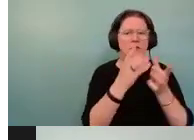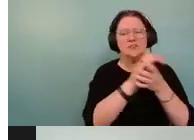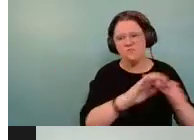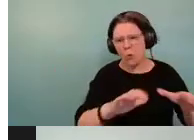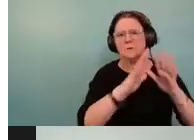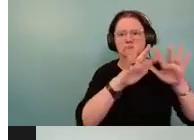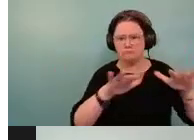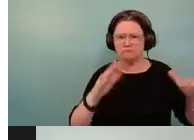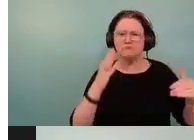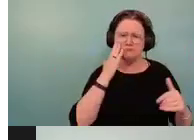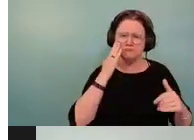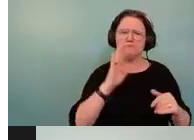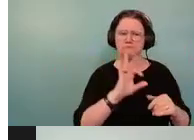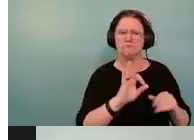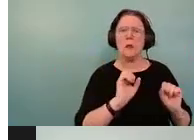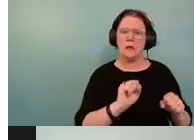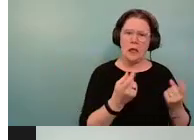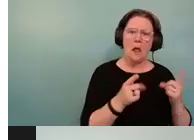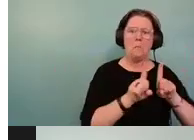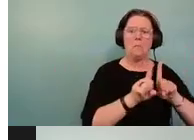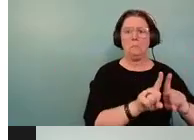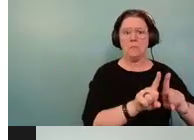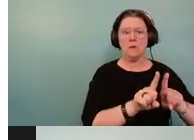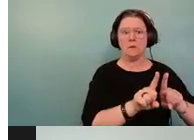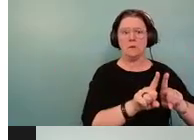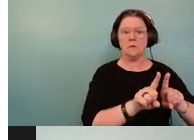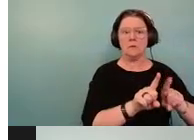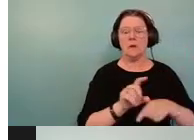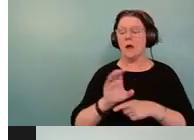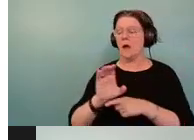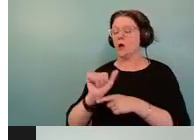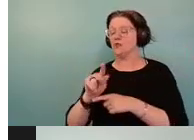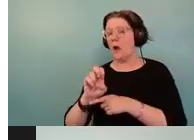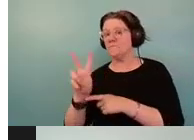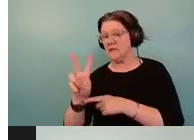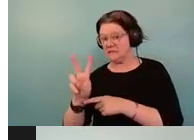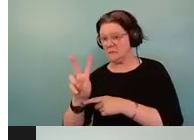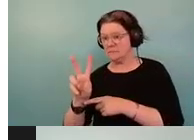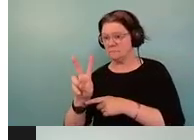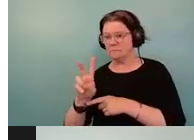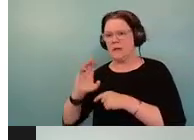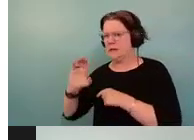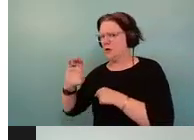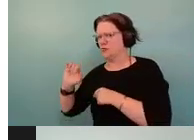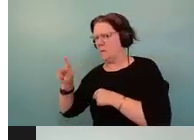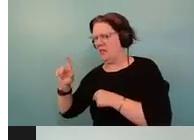and can represent the crime victim sometimes, not criminals, the crime